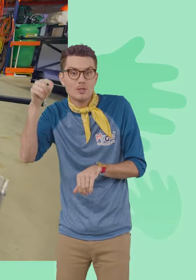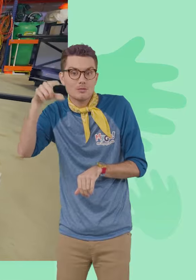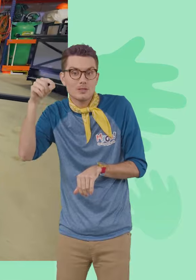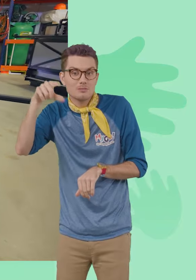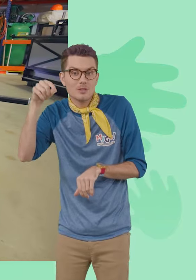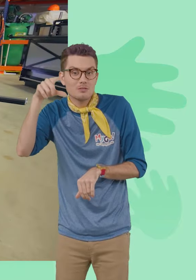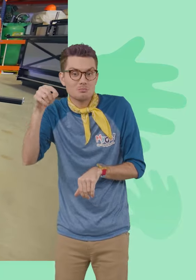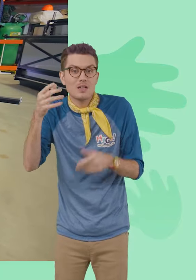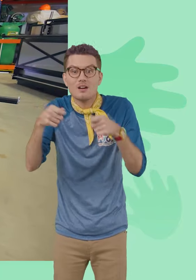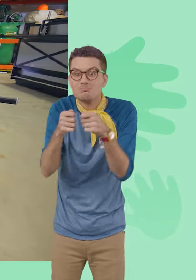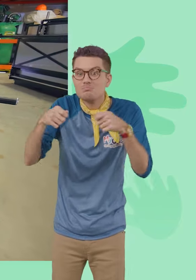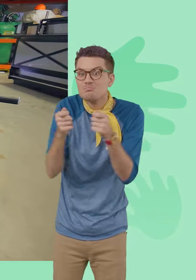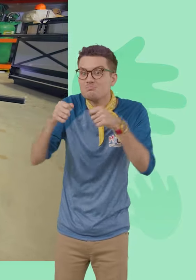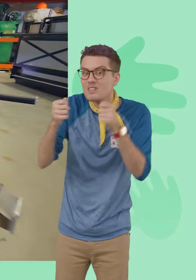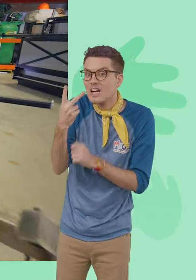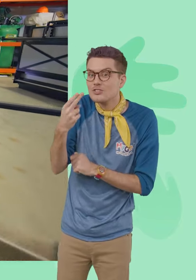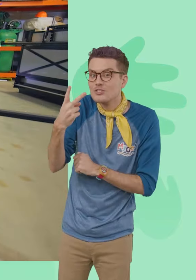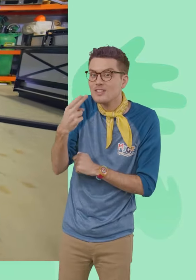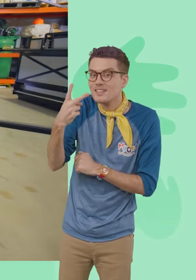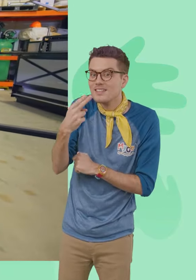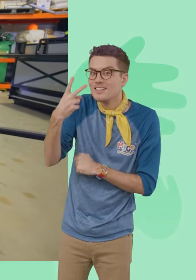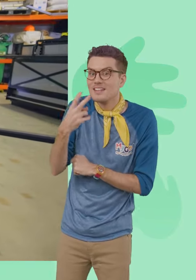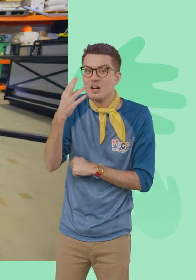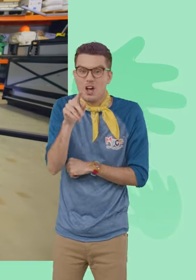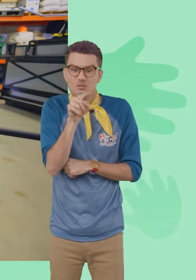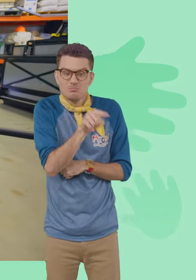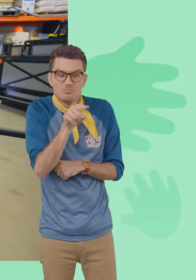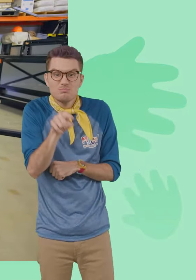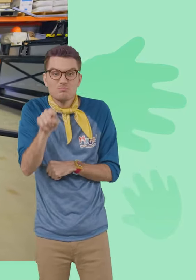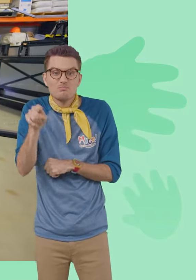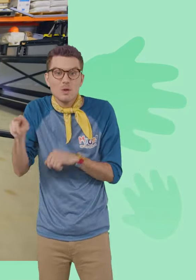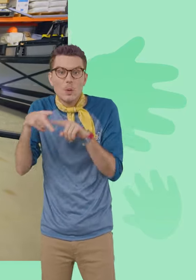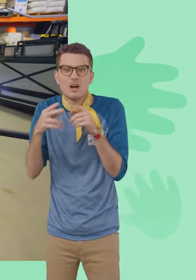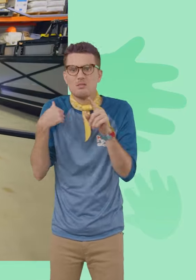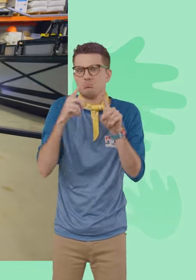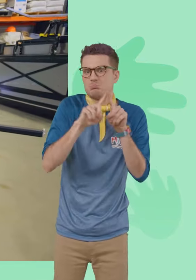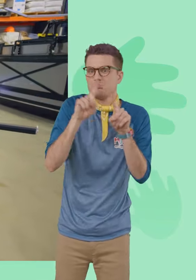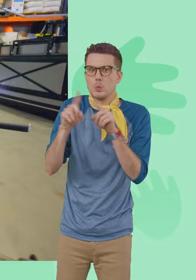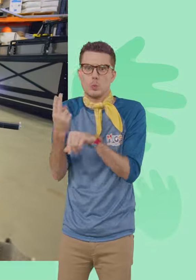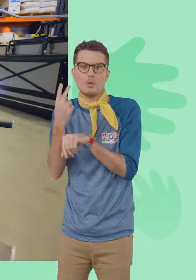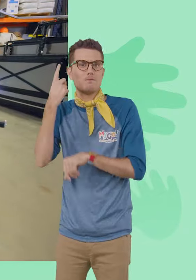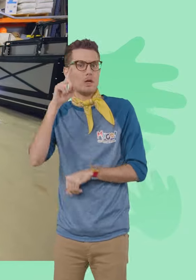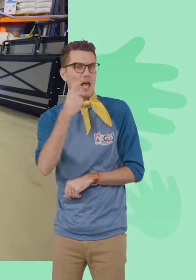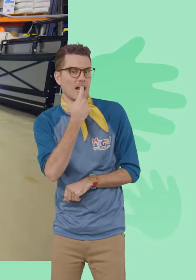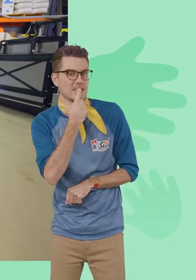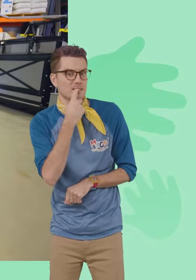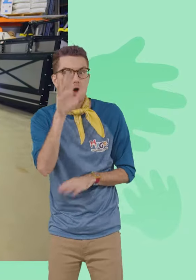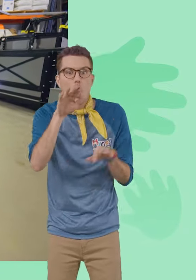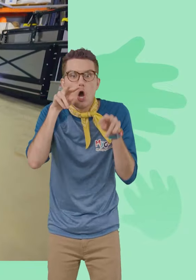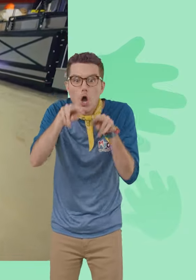Wow, we have some diamond shears. Each one of these tools has a different use for the glass.